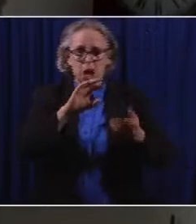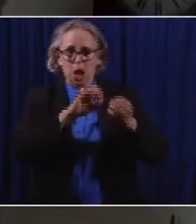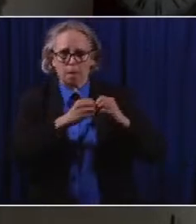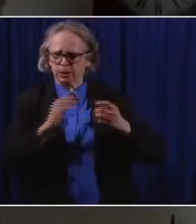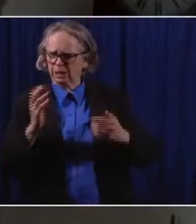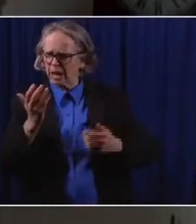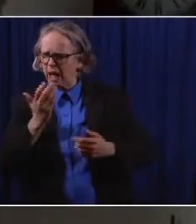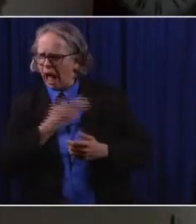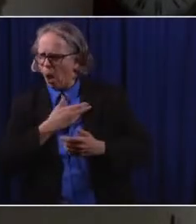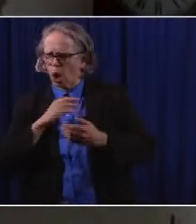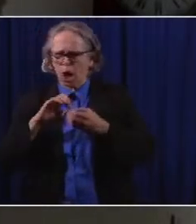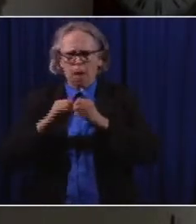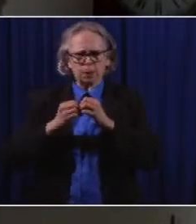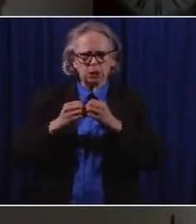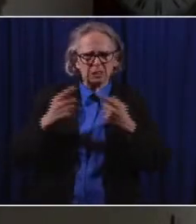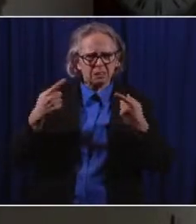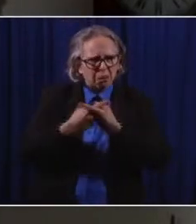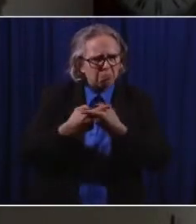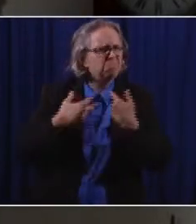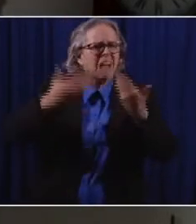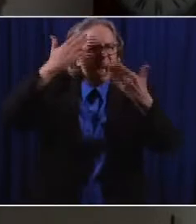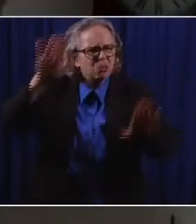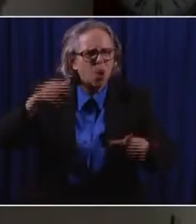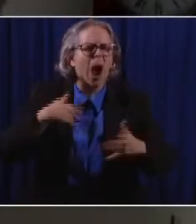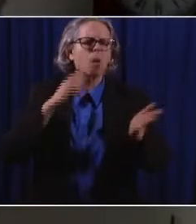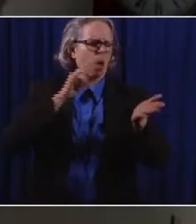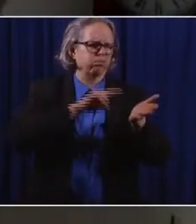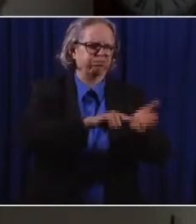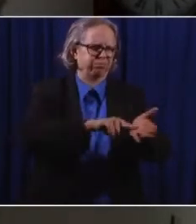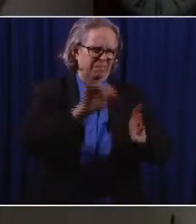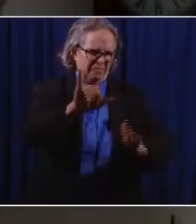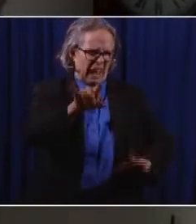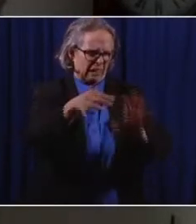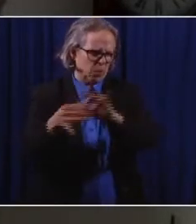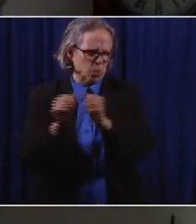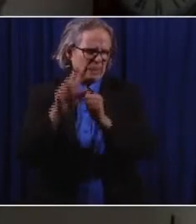was. But from the beginning of this pandemic,